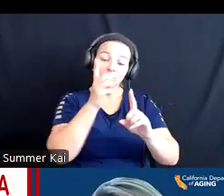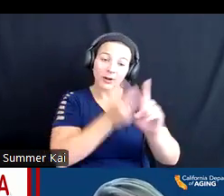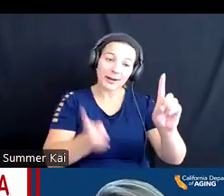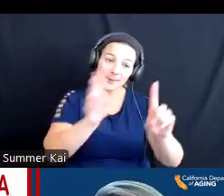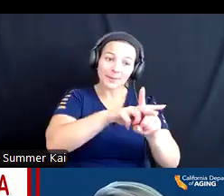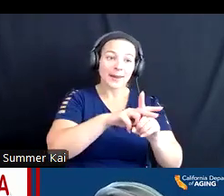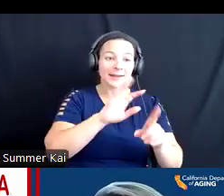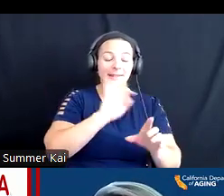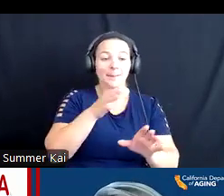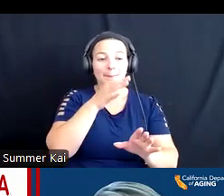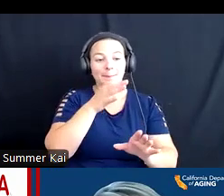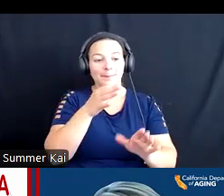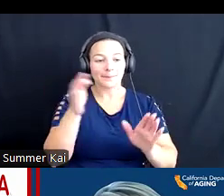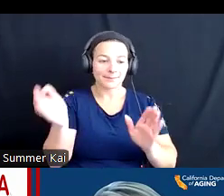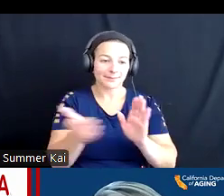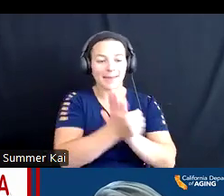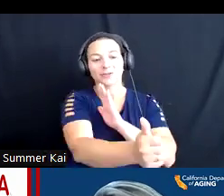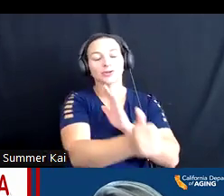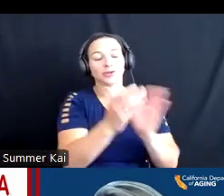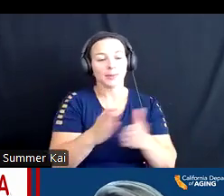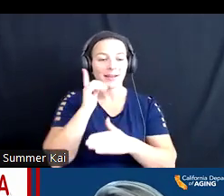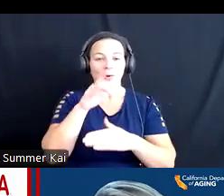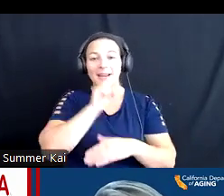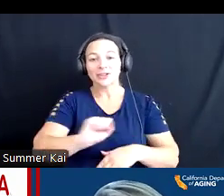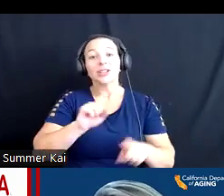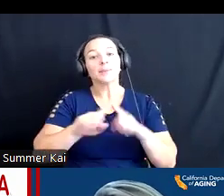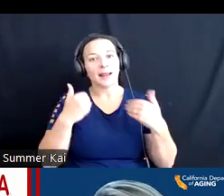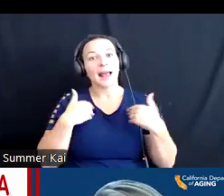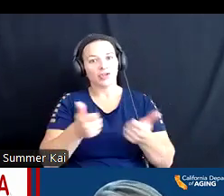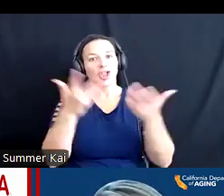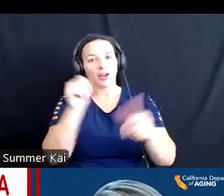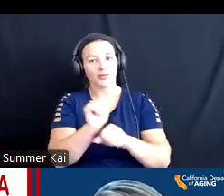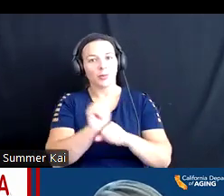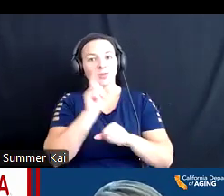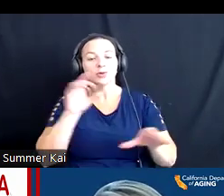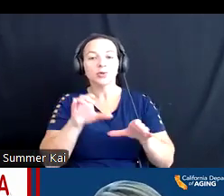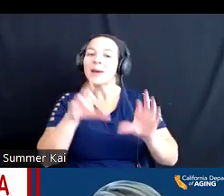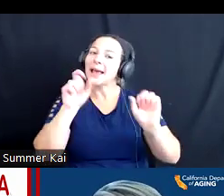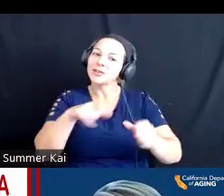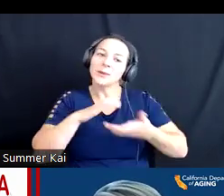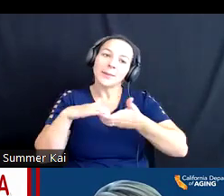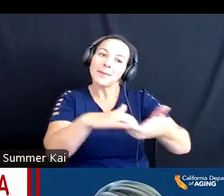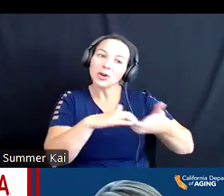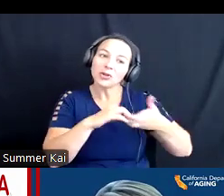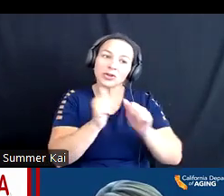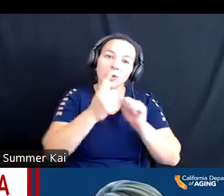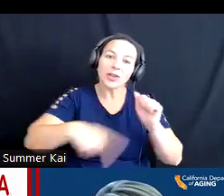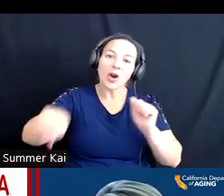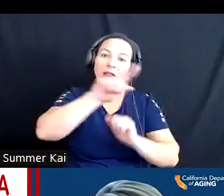plan for aging, but we have a lot of work to do. And it has to be in partnership with all of you. We have to